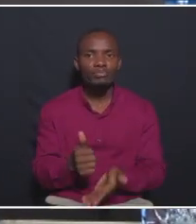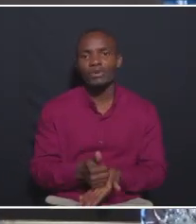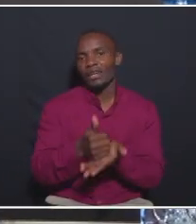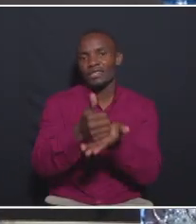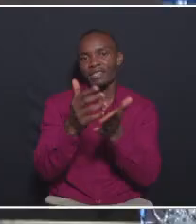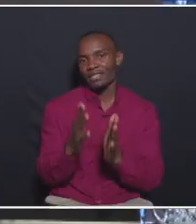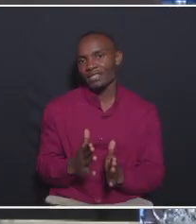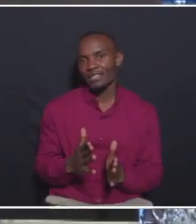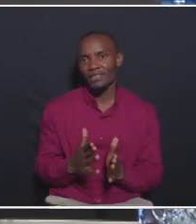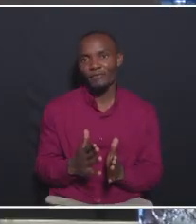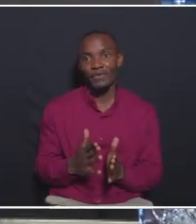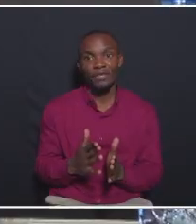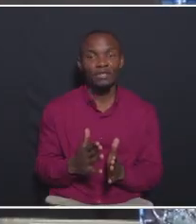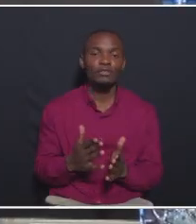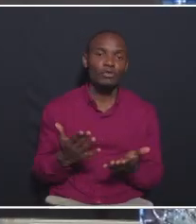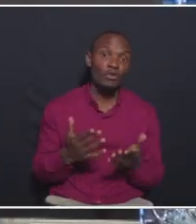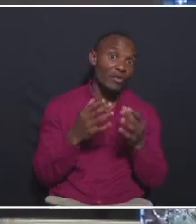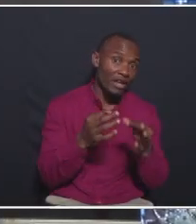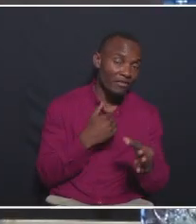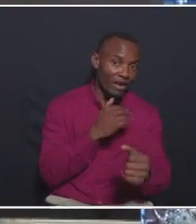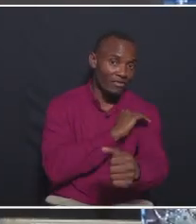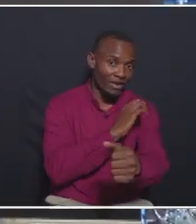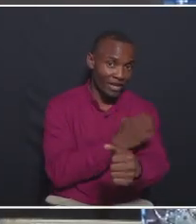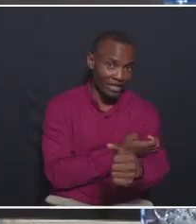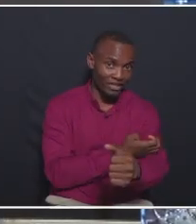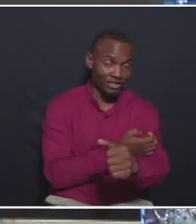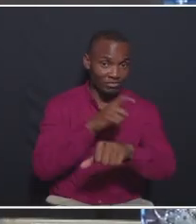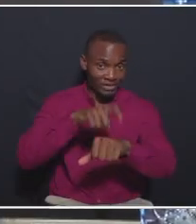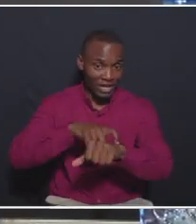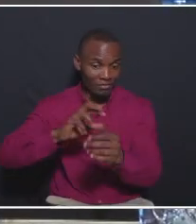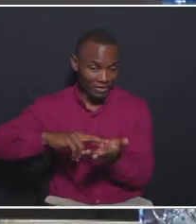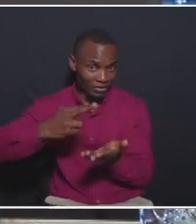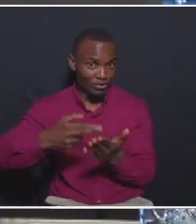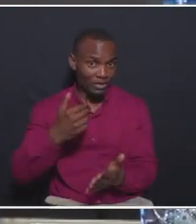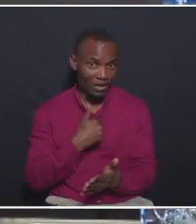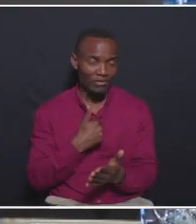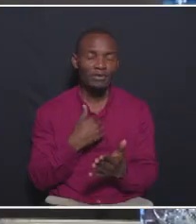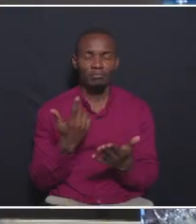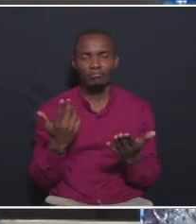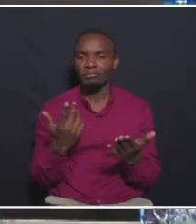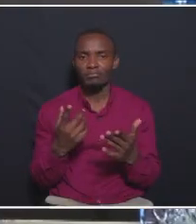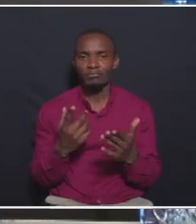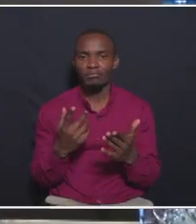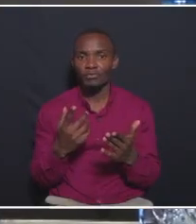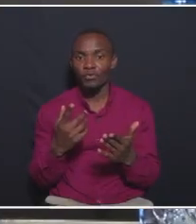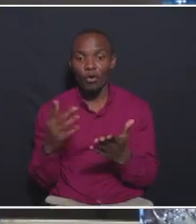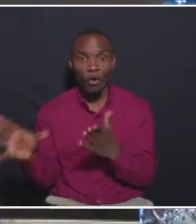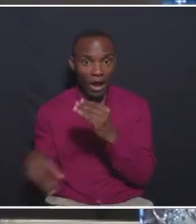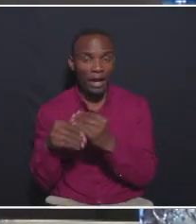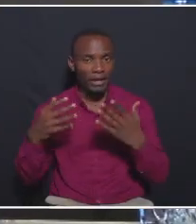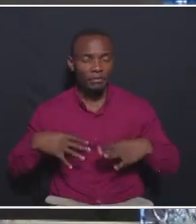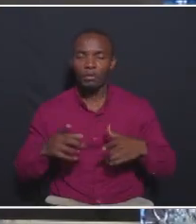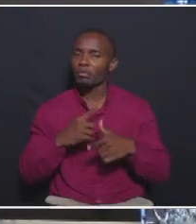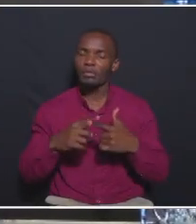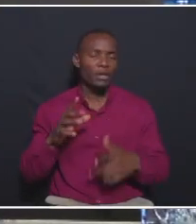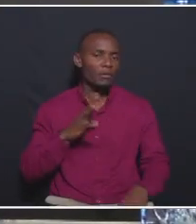So it's fine if you have the energy, the time, and the resources to get people on board. Sure, do that. If you have friends, ask them